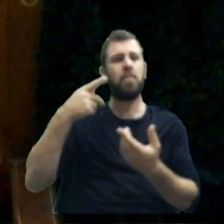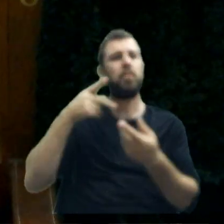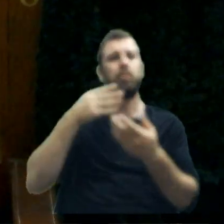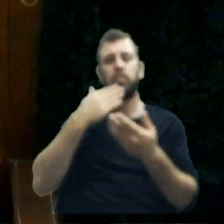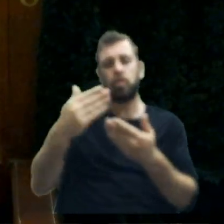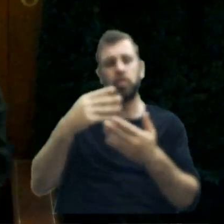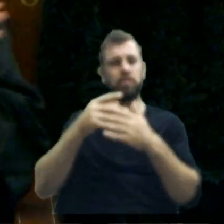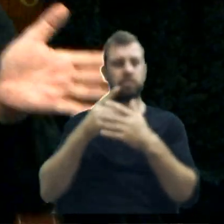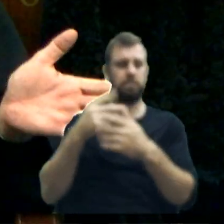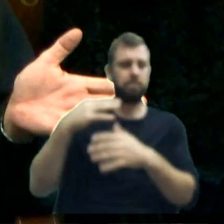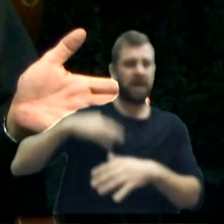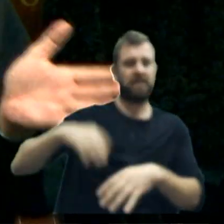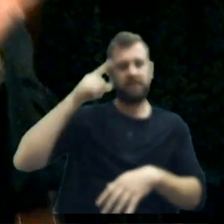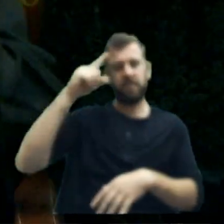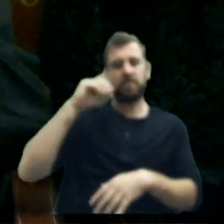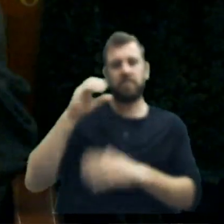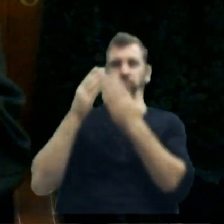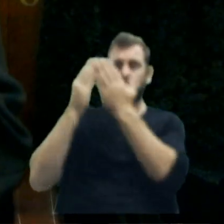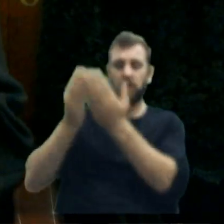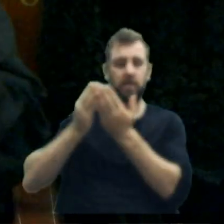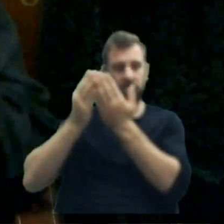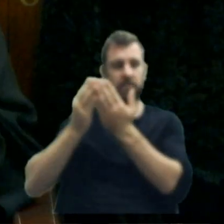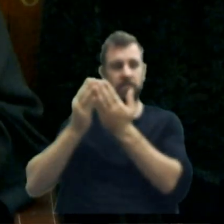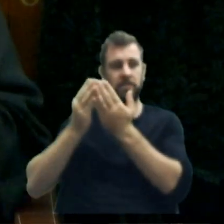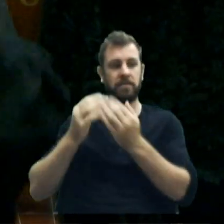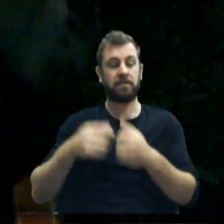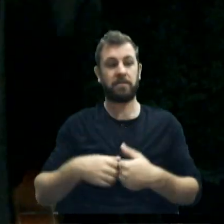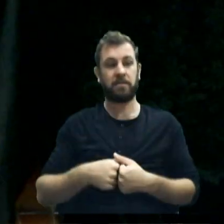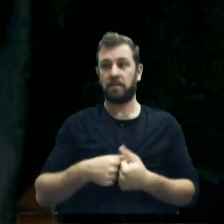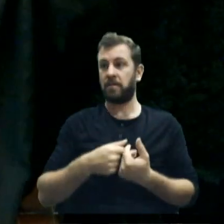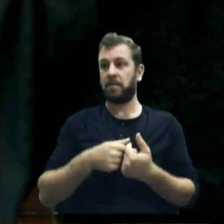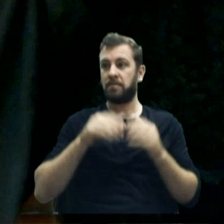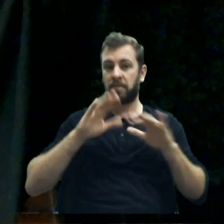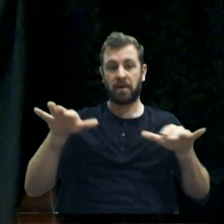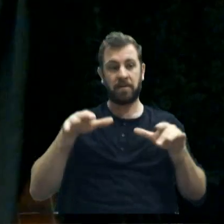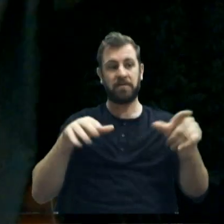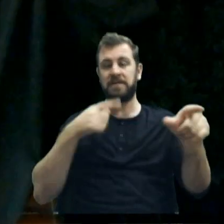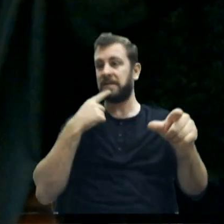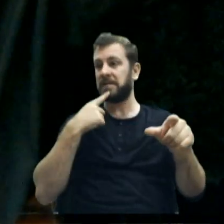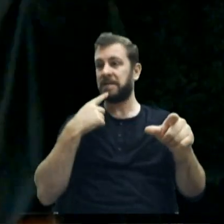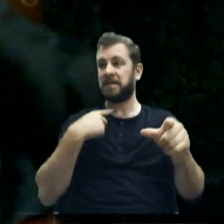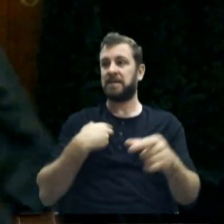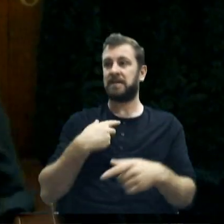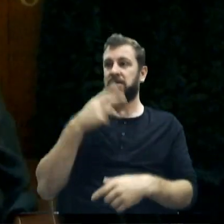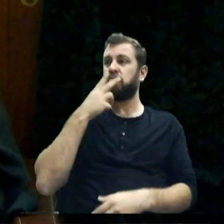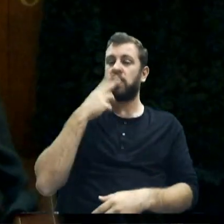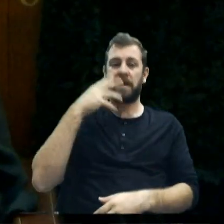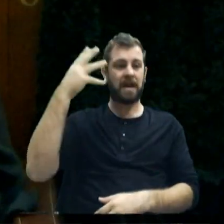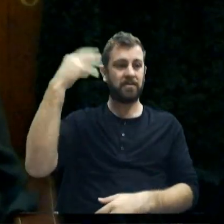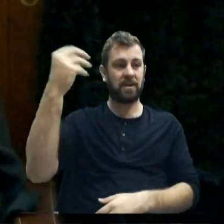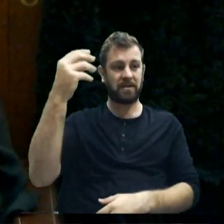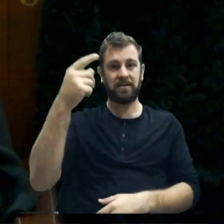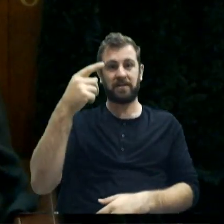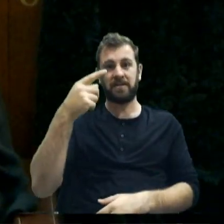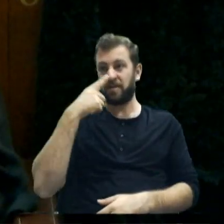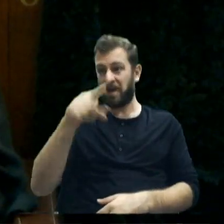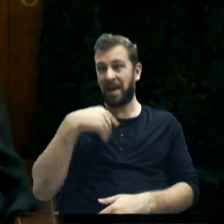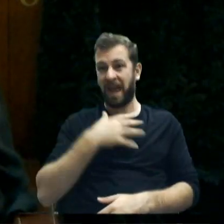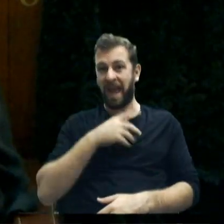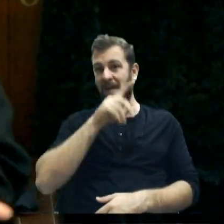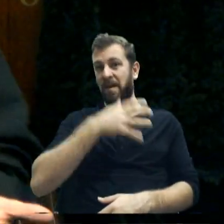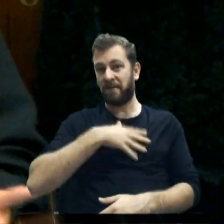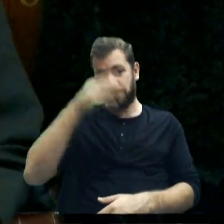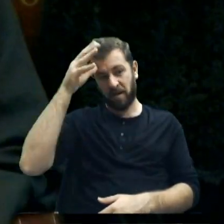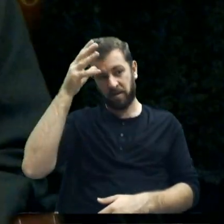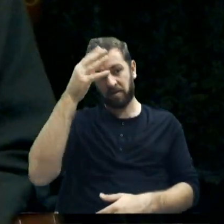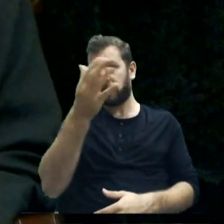ask the son to please come in and pray salat. He goes, Mana, I would love to ask my father who's smoking outside to come in as well, if you don't mind.